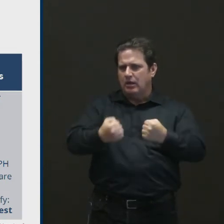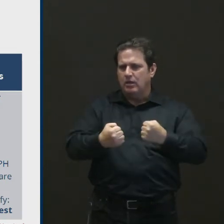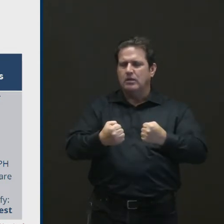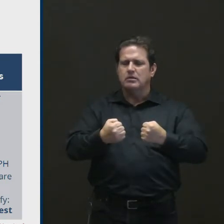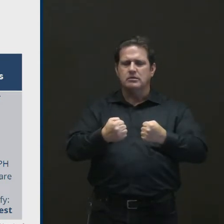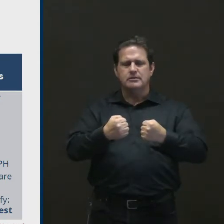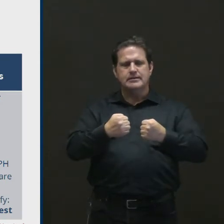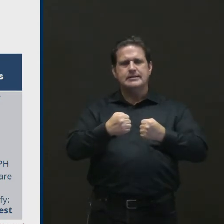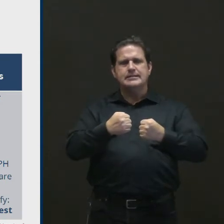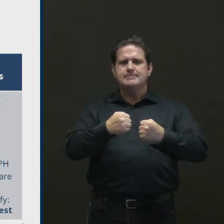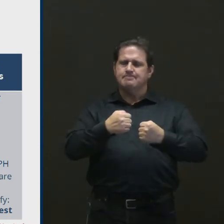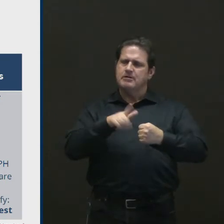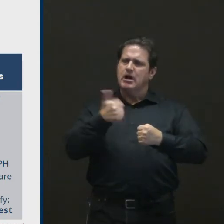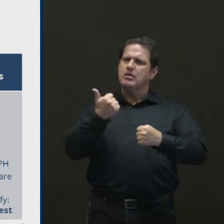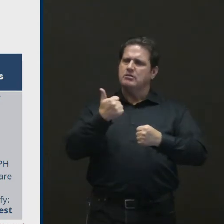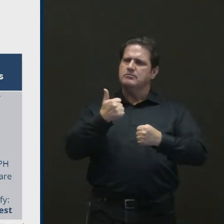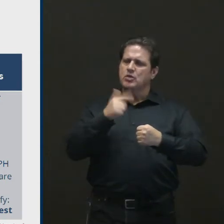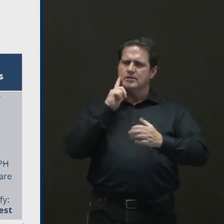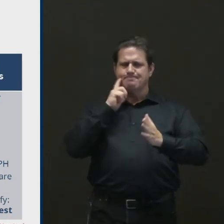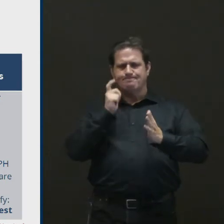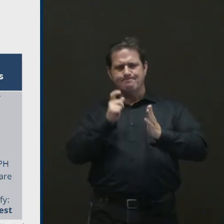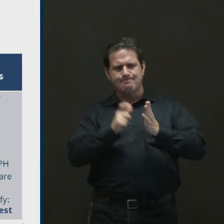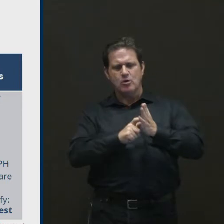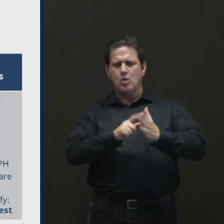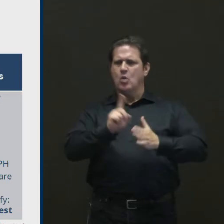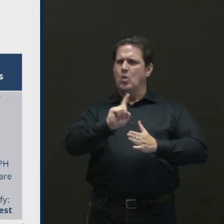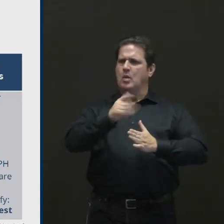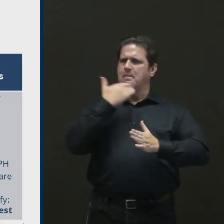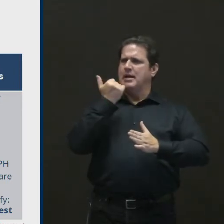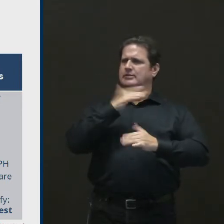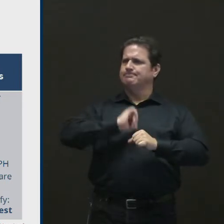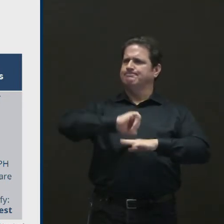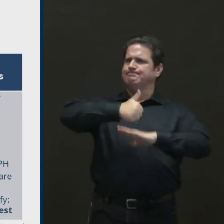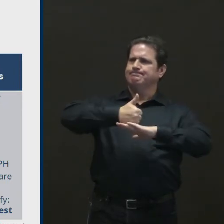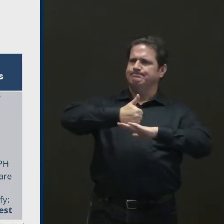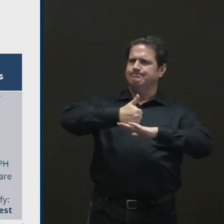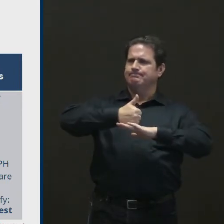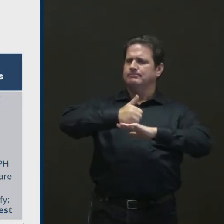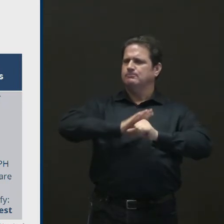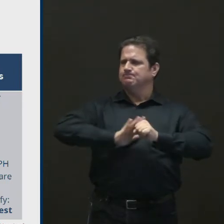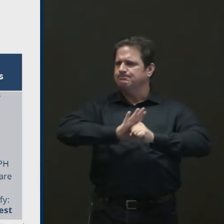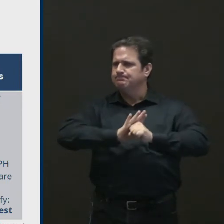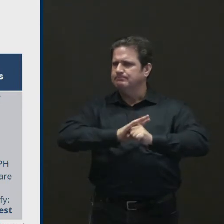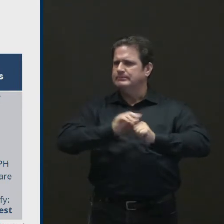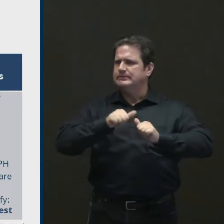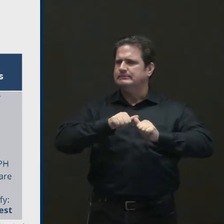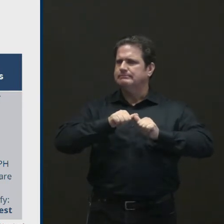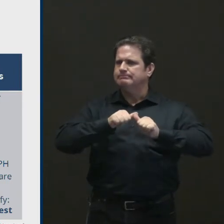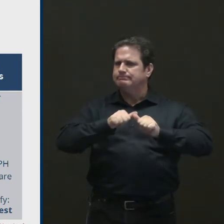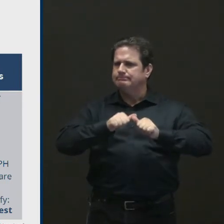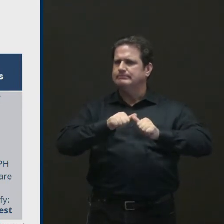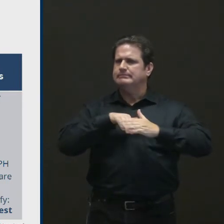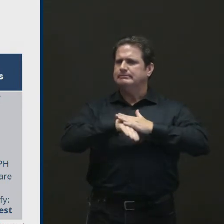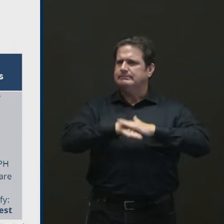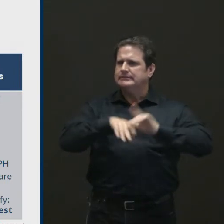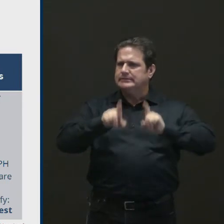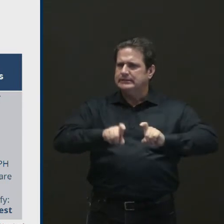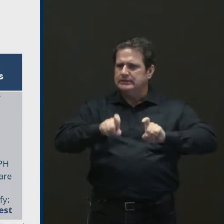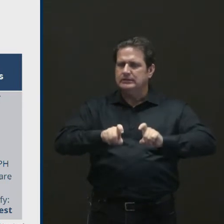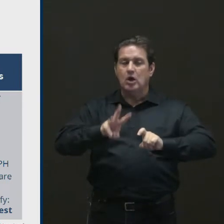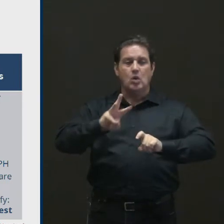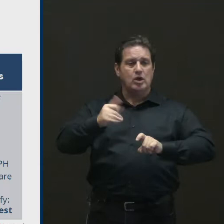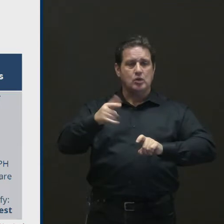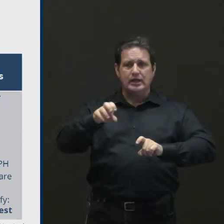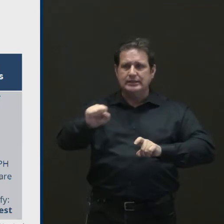team, Lisa and others, really identified where are the best place to put these locations, knowing that Walgreens was going to help us with some, and then we were going to lean on